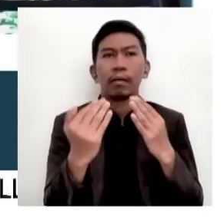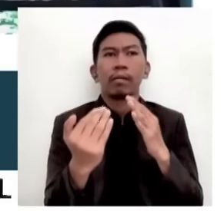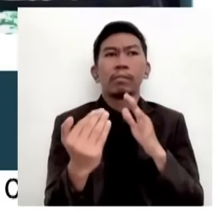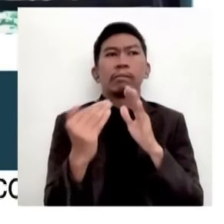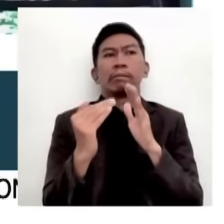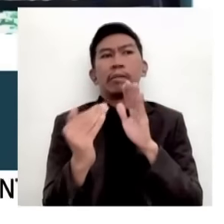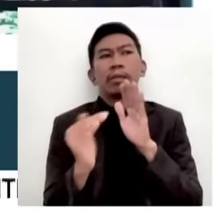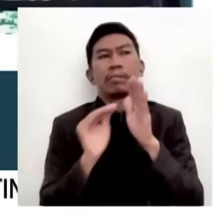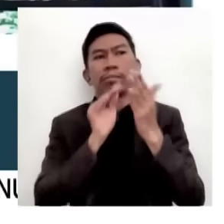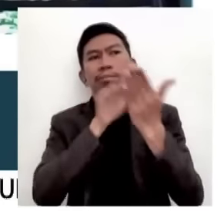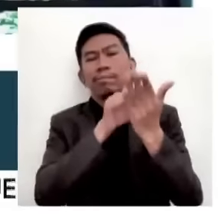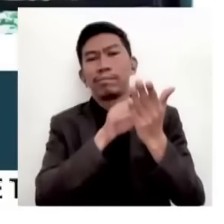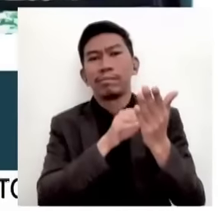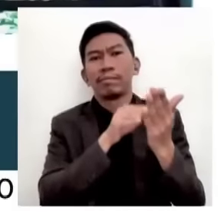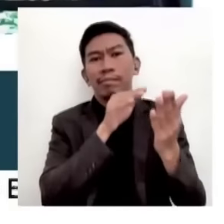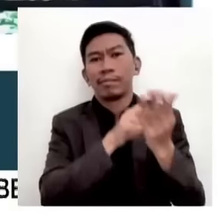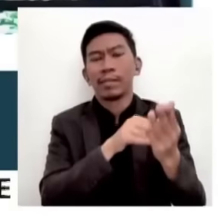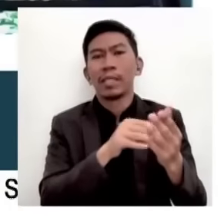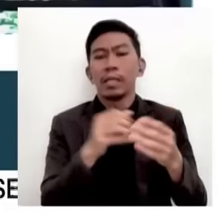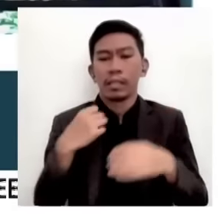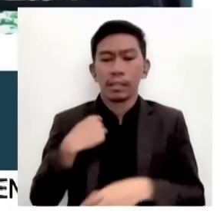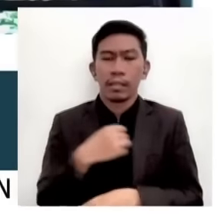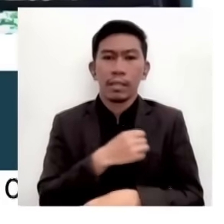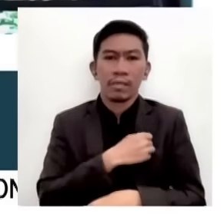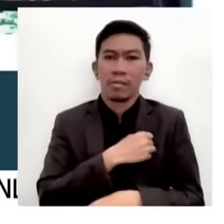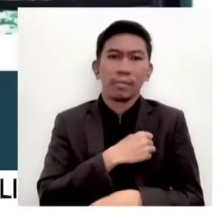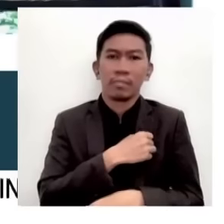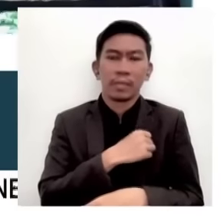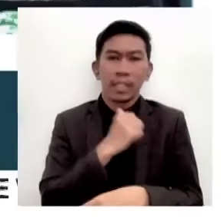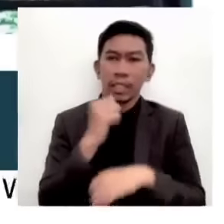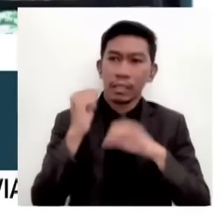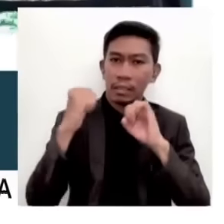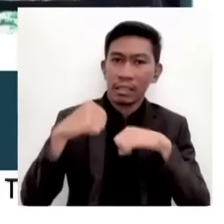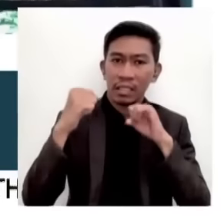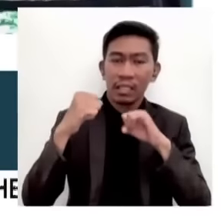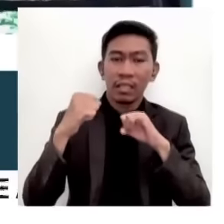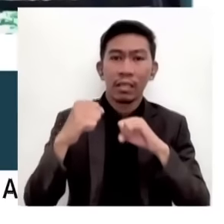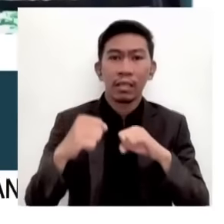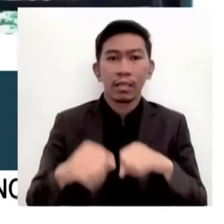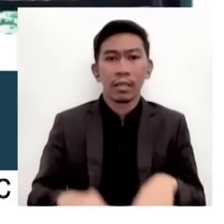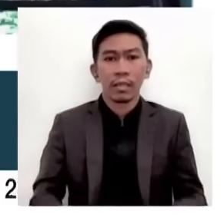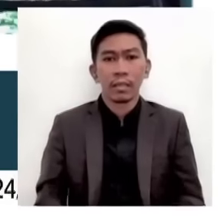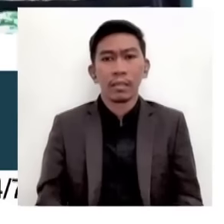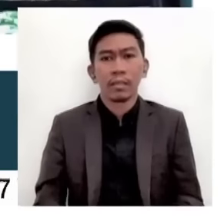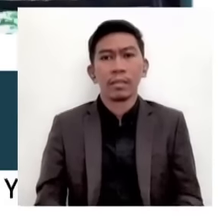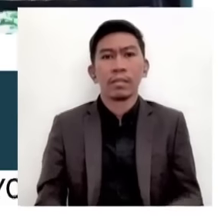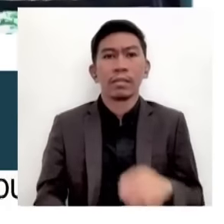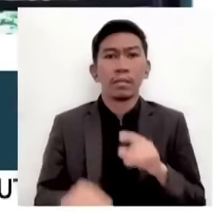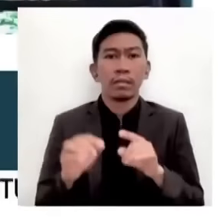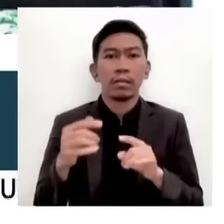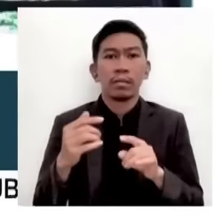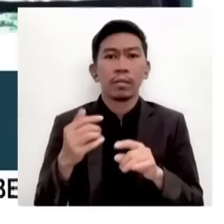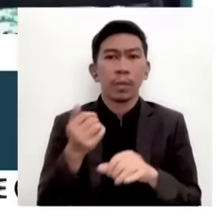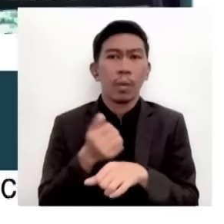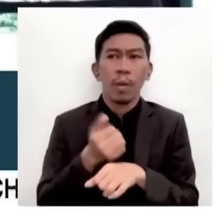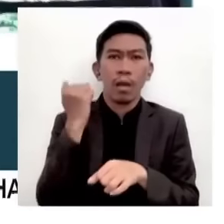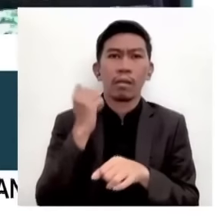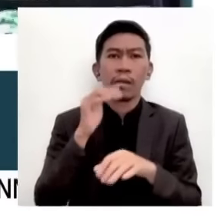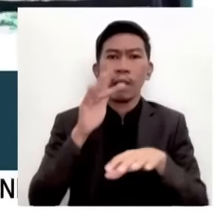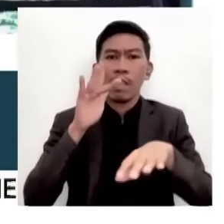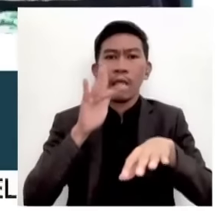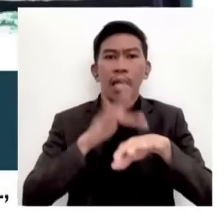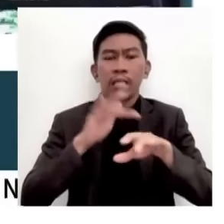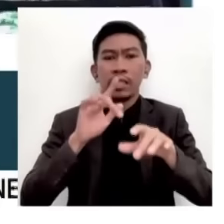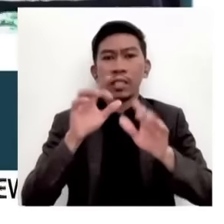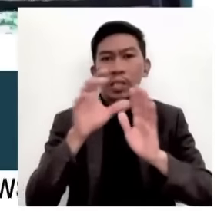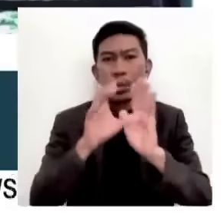ayaw ng Senado at that time. Tapos ayaw nalang galawin kasi sinasabi nila perfect daw